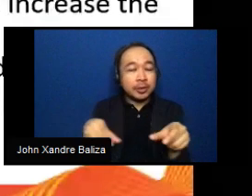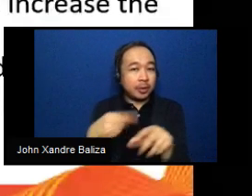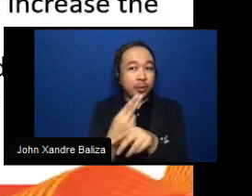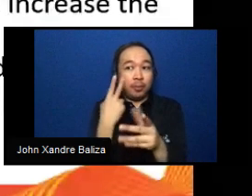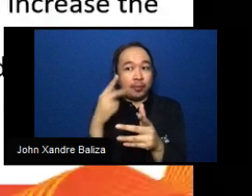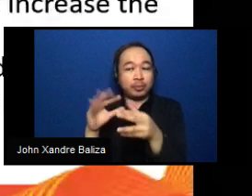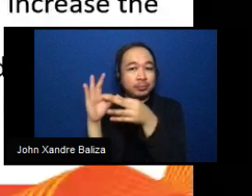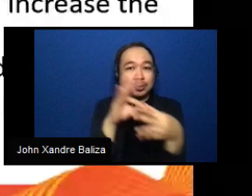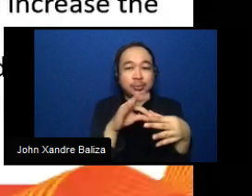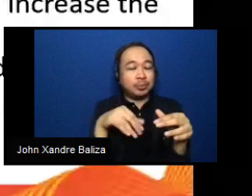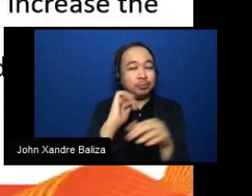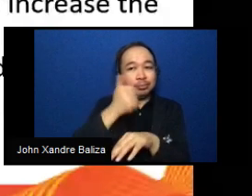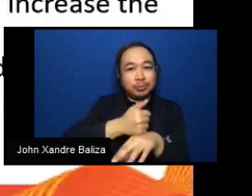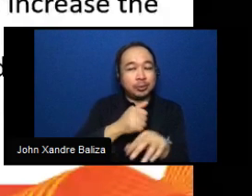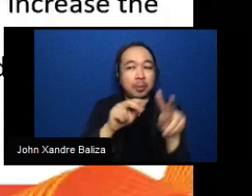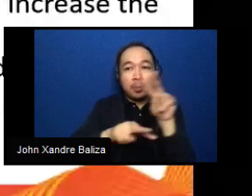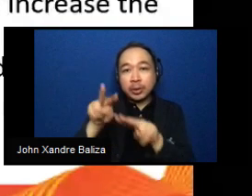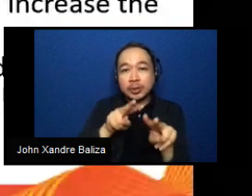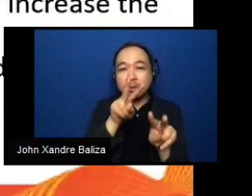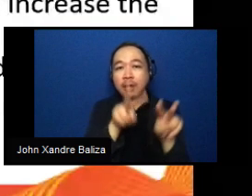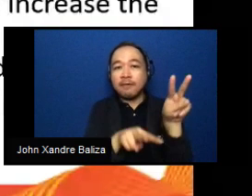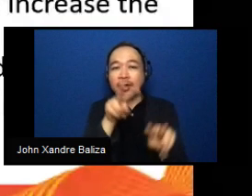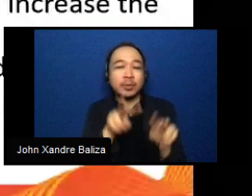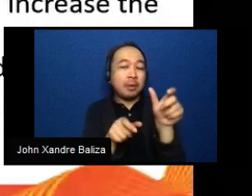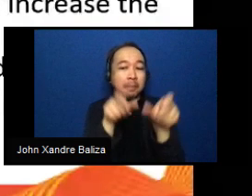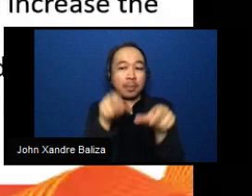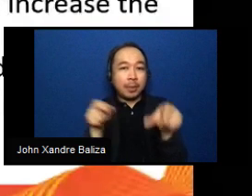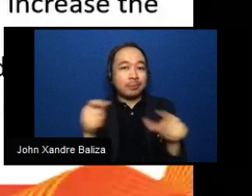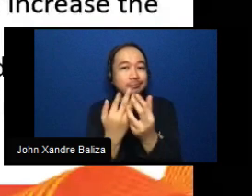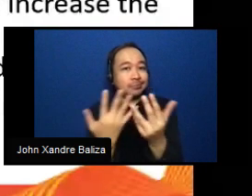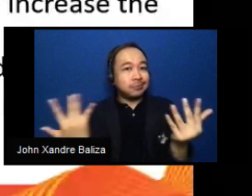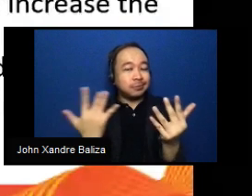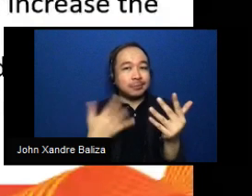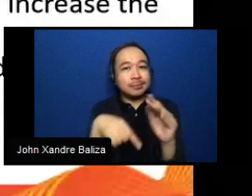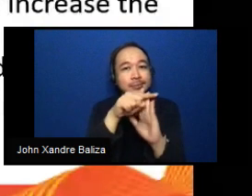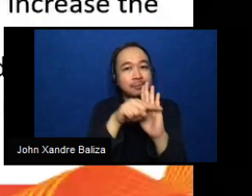implementation, monitoring, and evaluation of population and development policies.